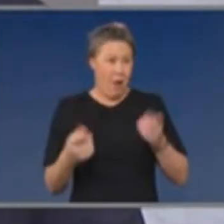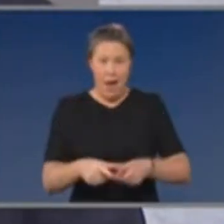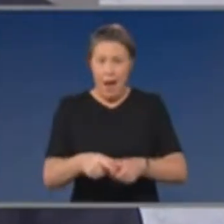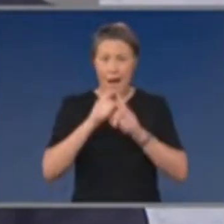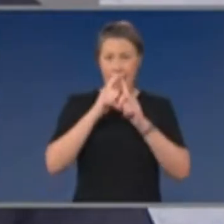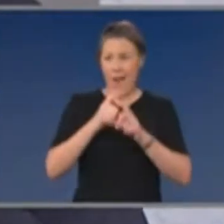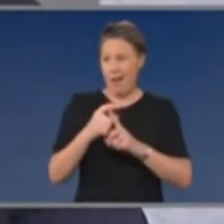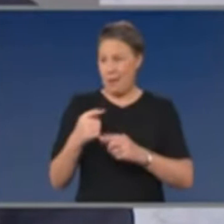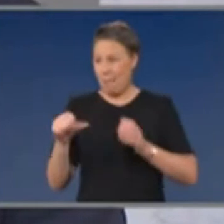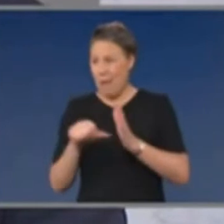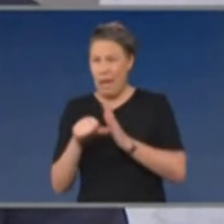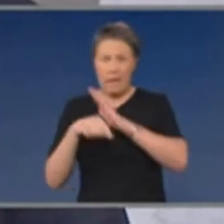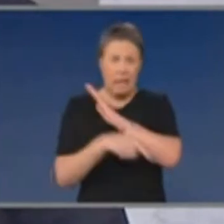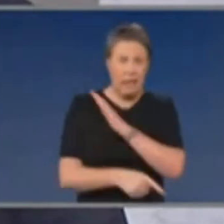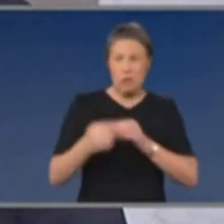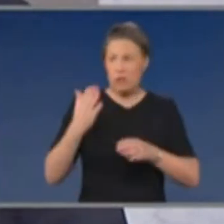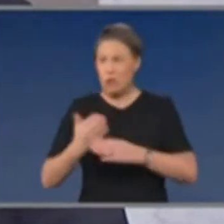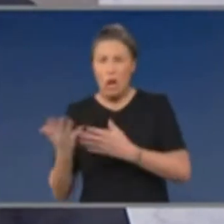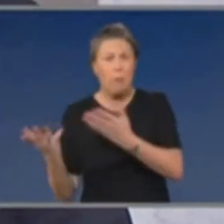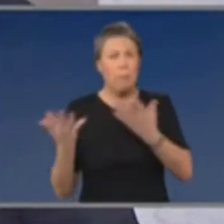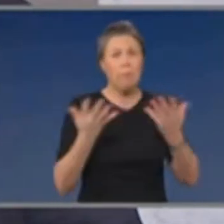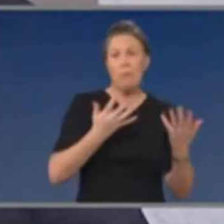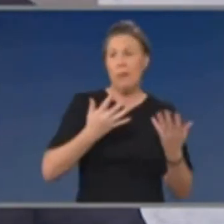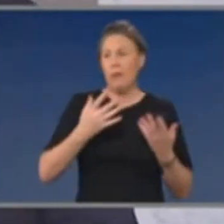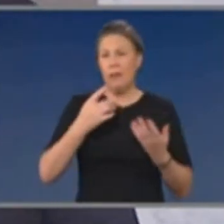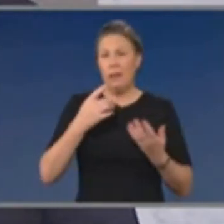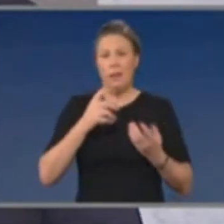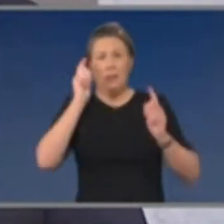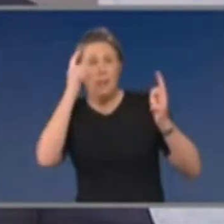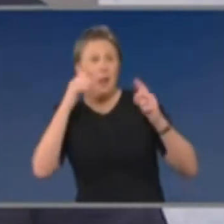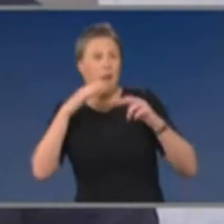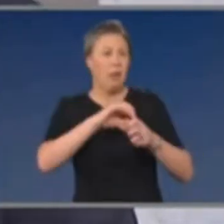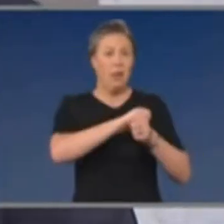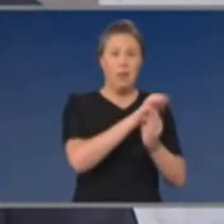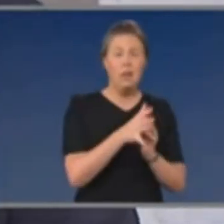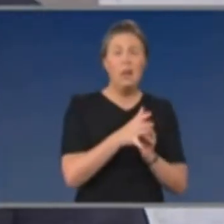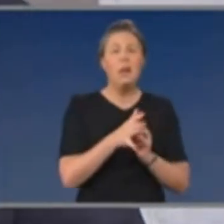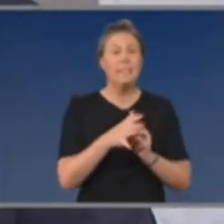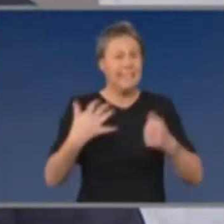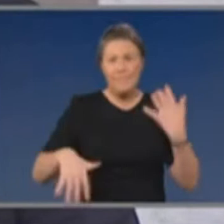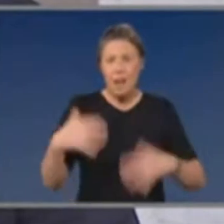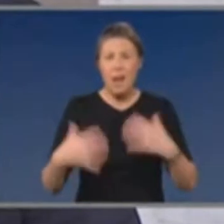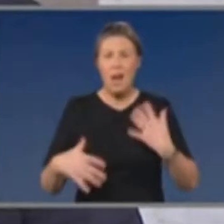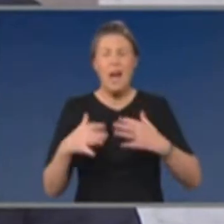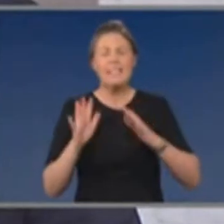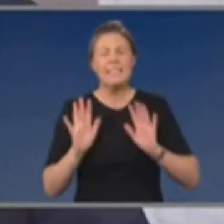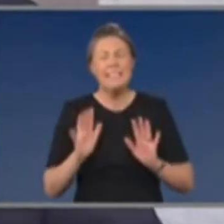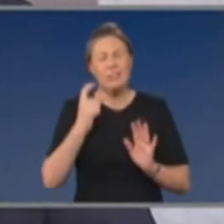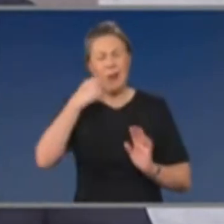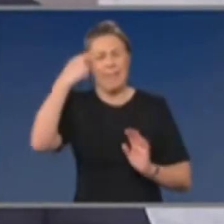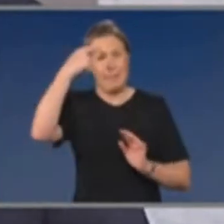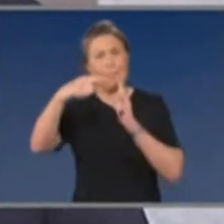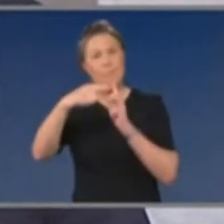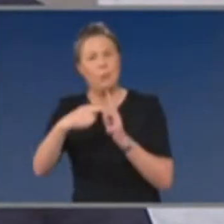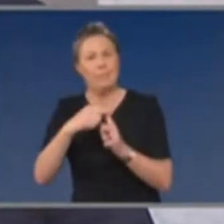let's not look down. Let's look up. Let's lift our heads. Today's employment figures shows there is hope. Today's employment figures shows